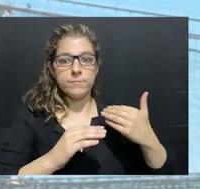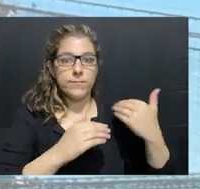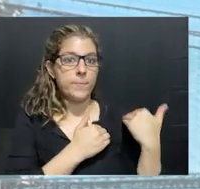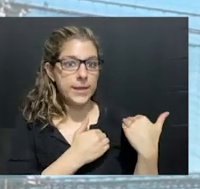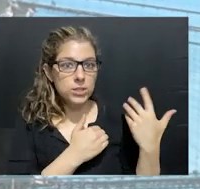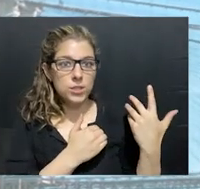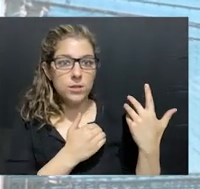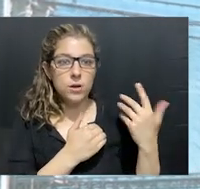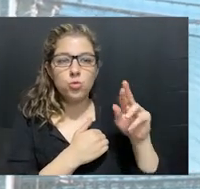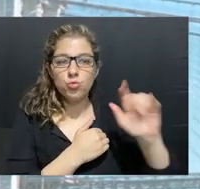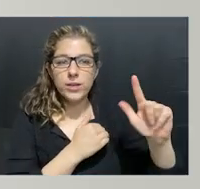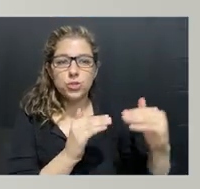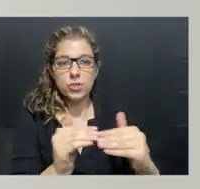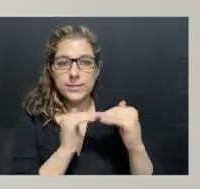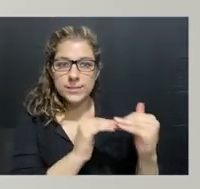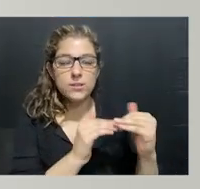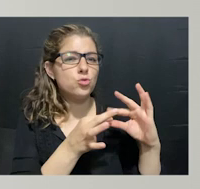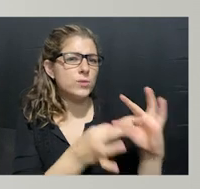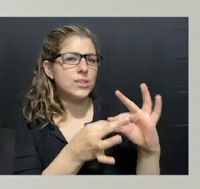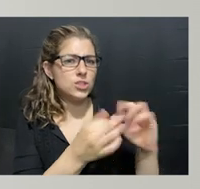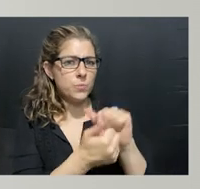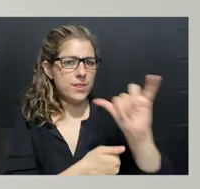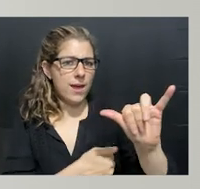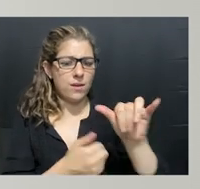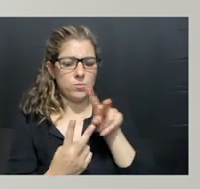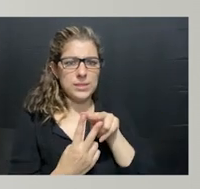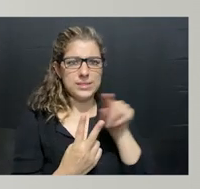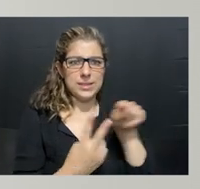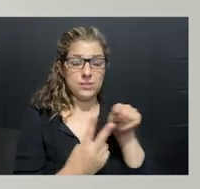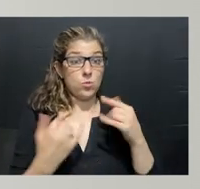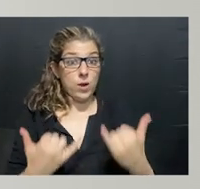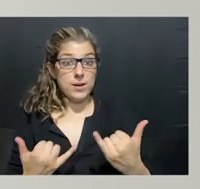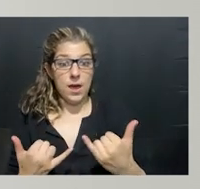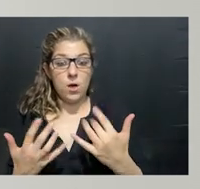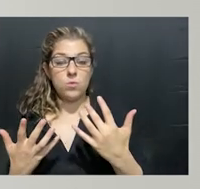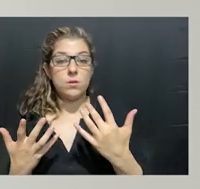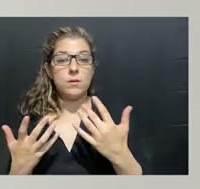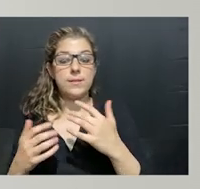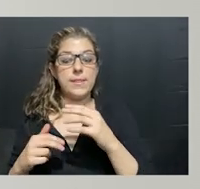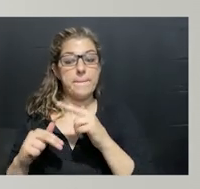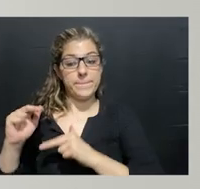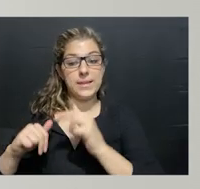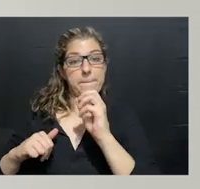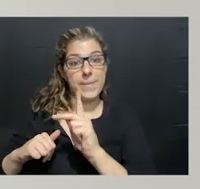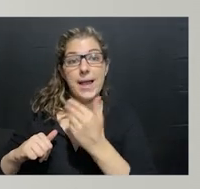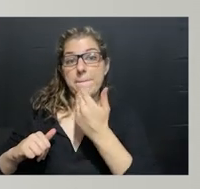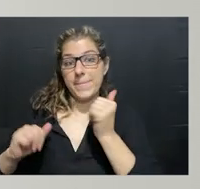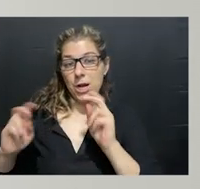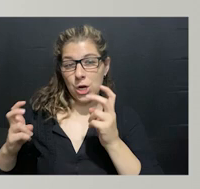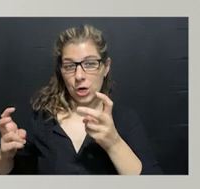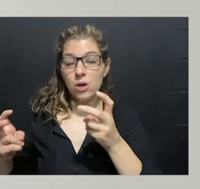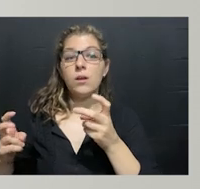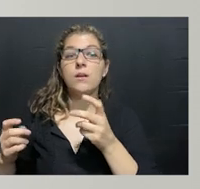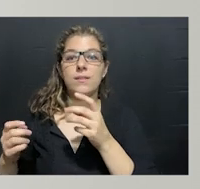on racial justice. There's a relationship between these things. Right now, in the Build Back Better legislation, you and your colleagues